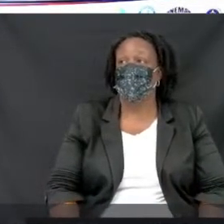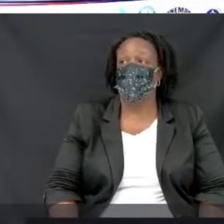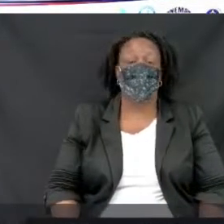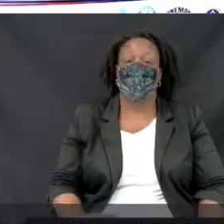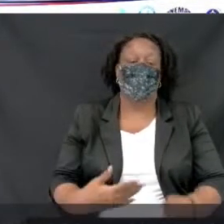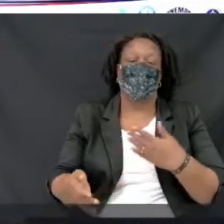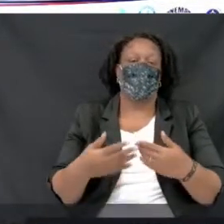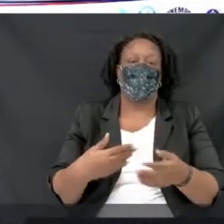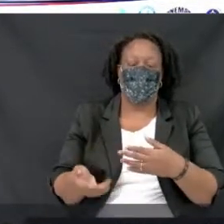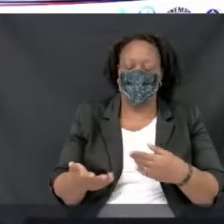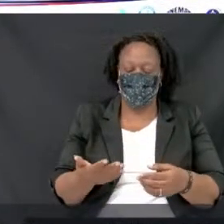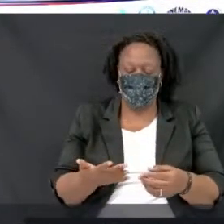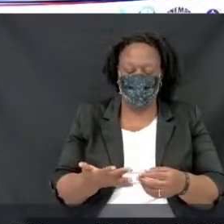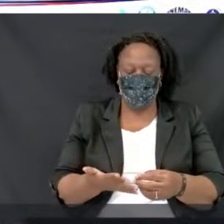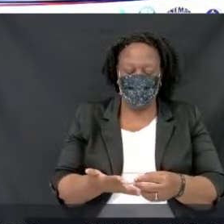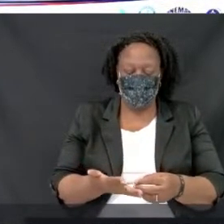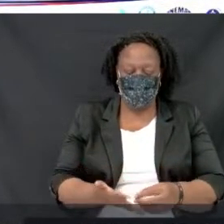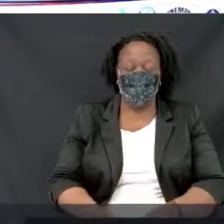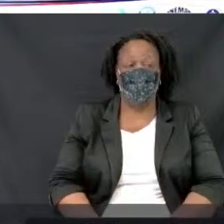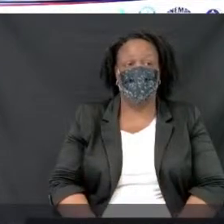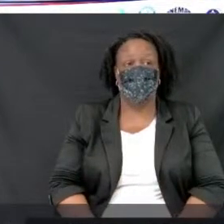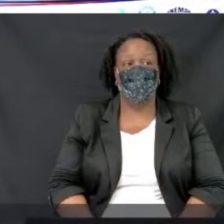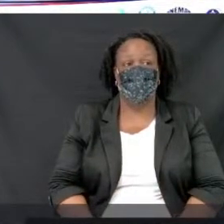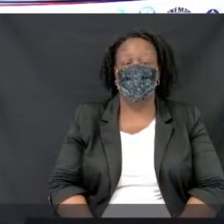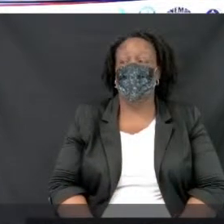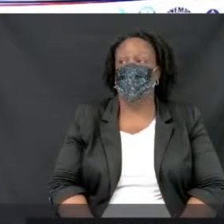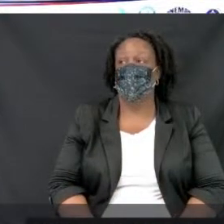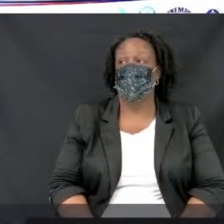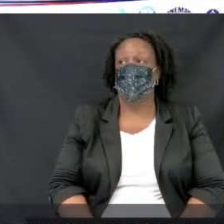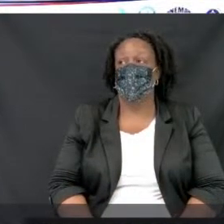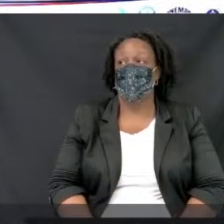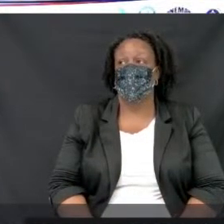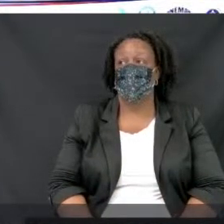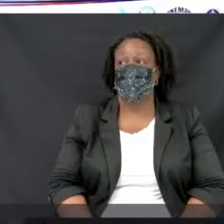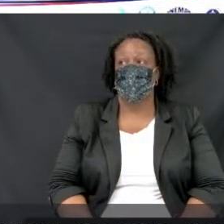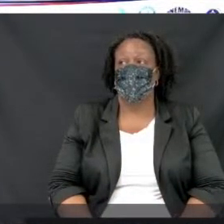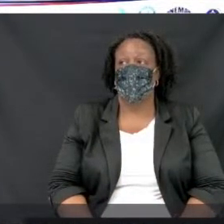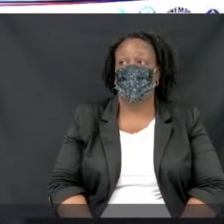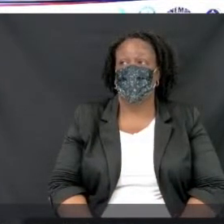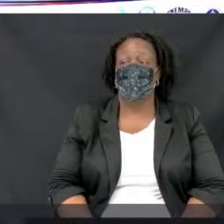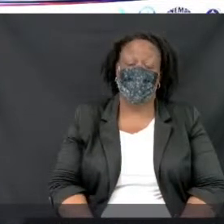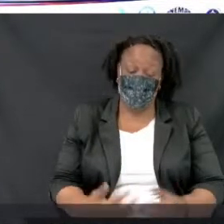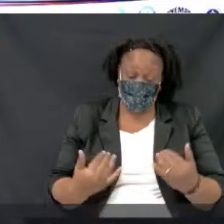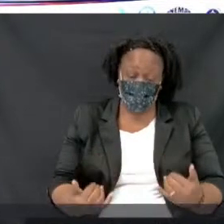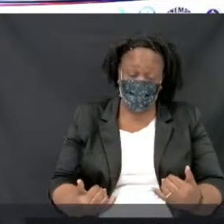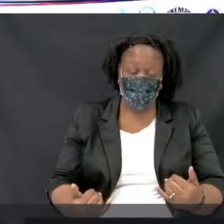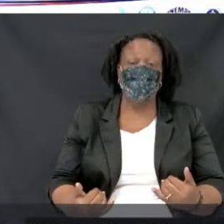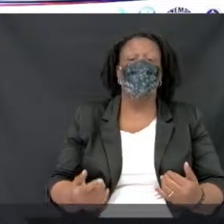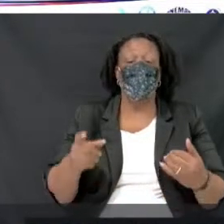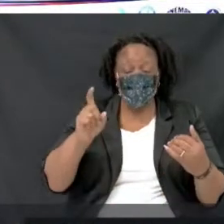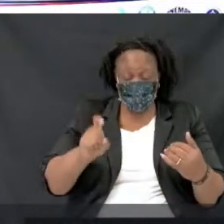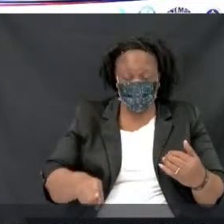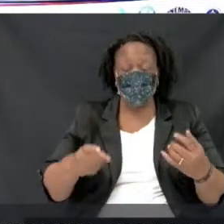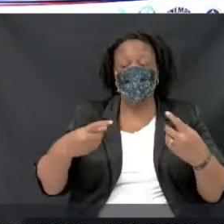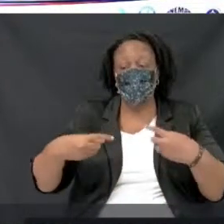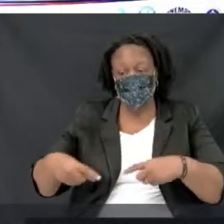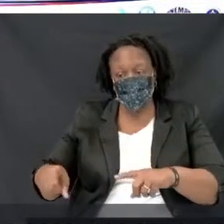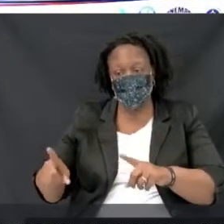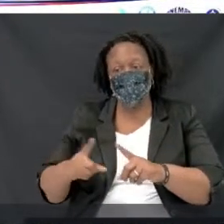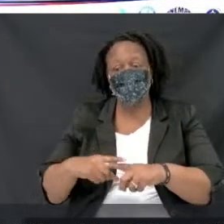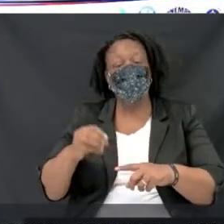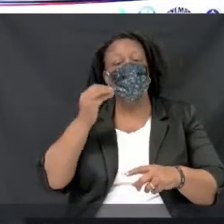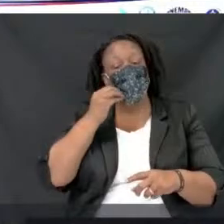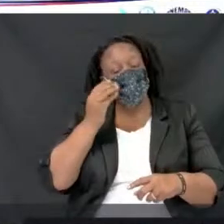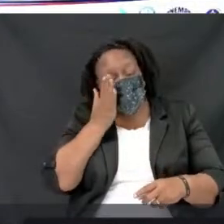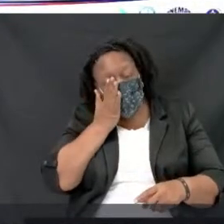place of residency. Okay, so that is what I recommend. For now, they would have had to go through the process of, being